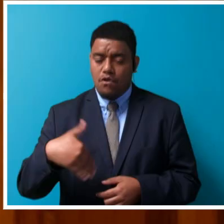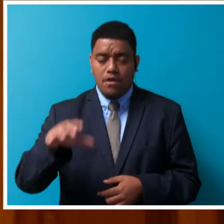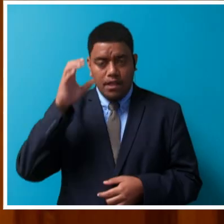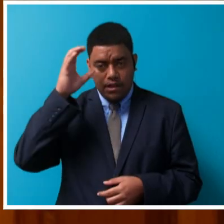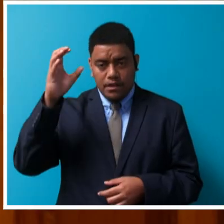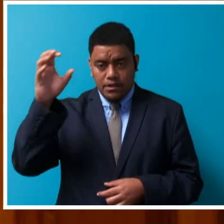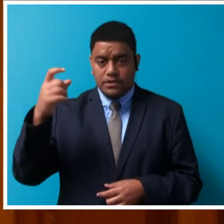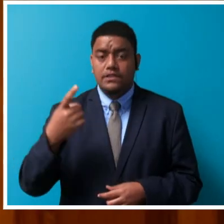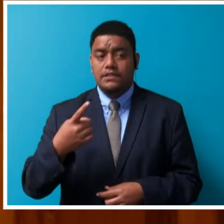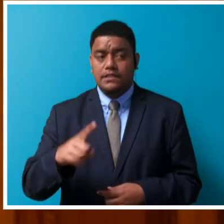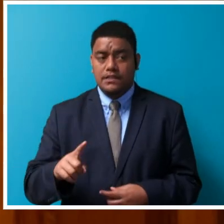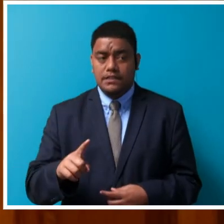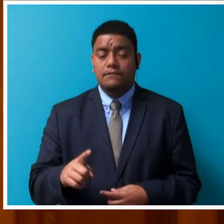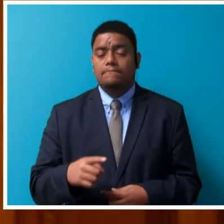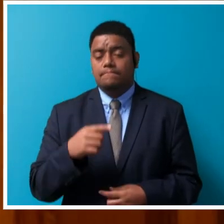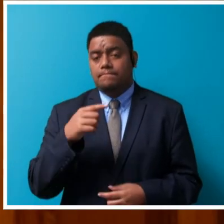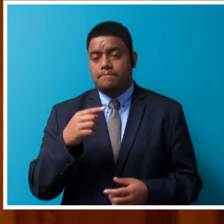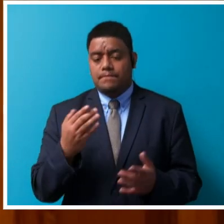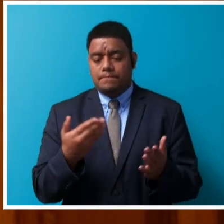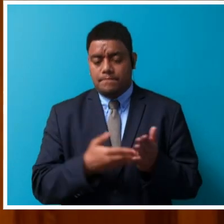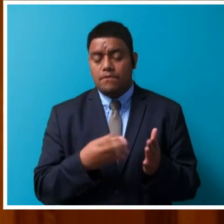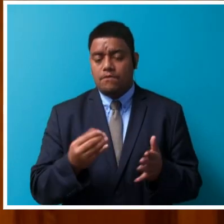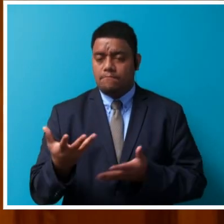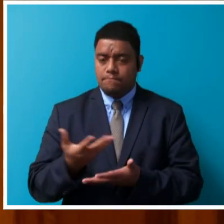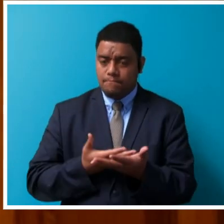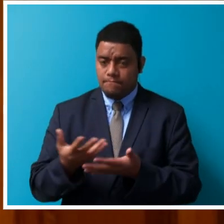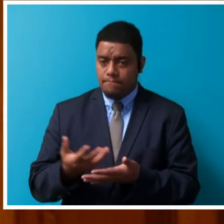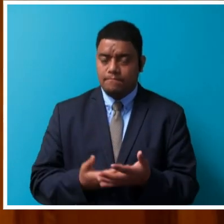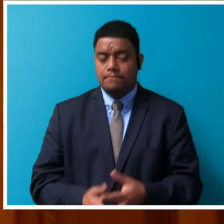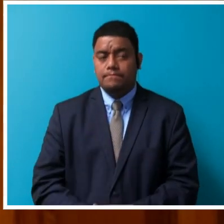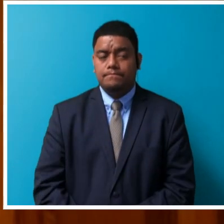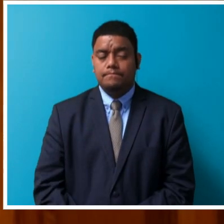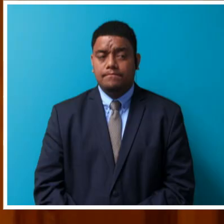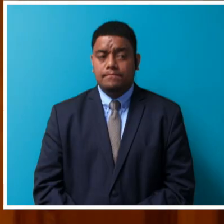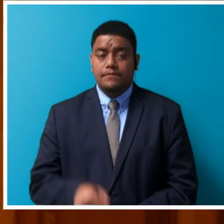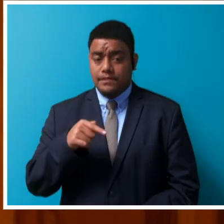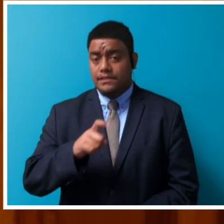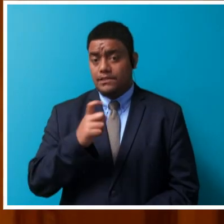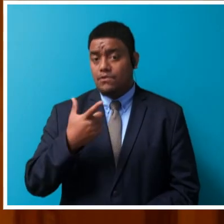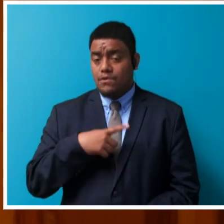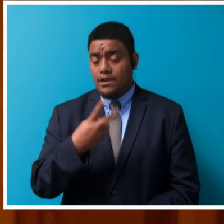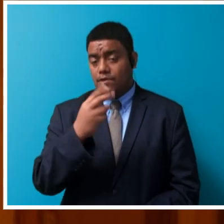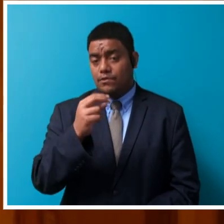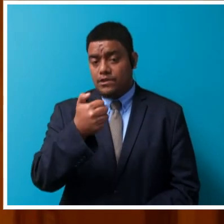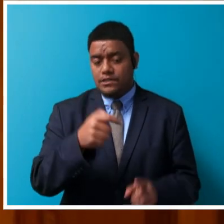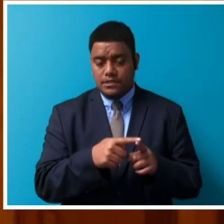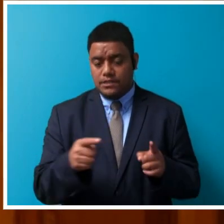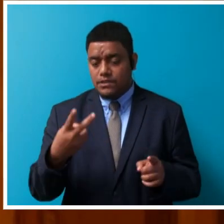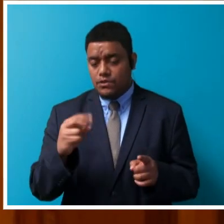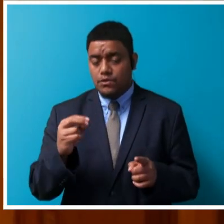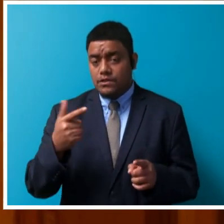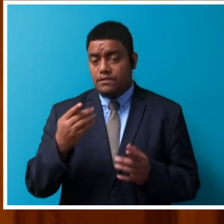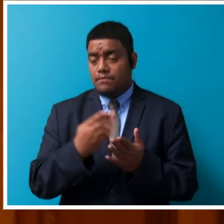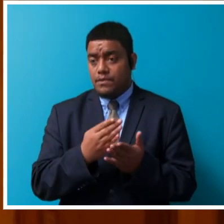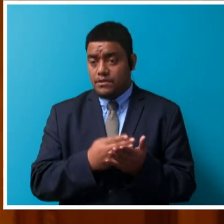and pursues diplomacy based on dialogue rather than division. And this is why the 2026-2027 budget